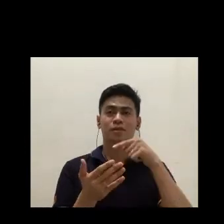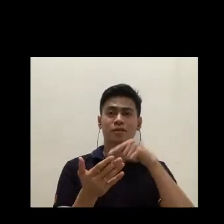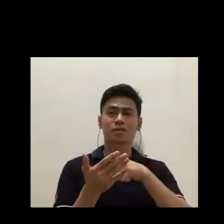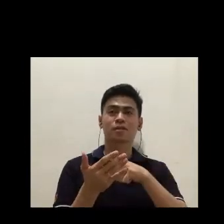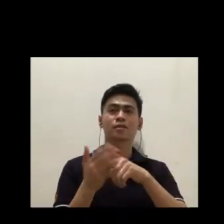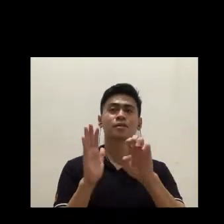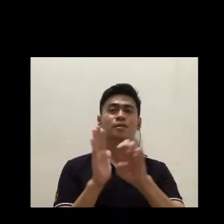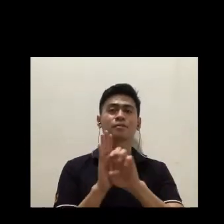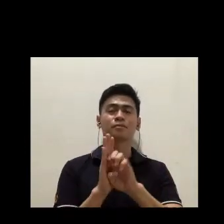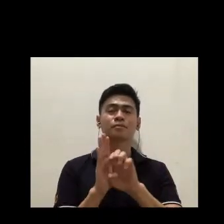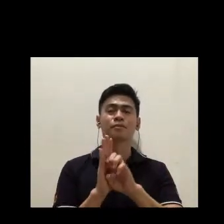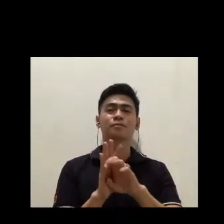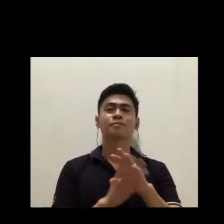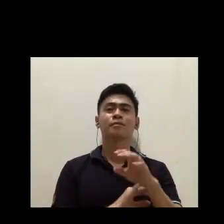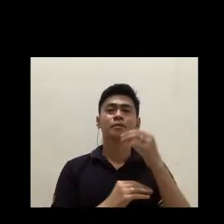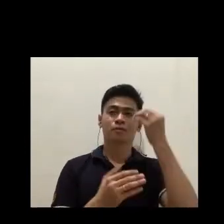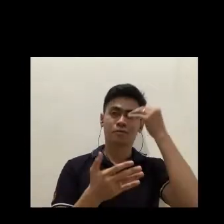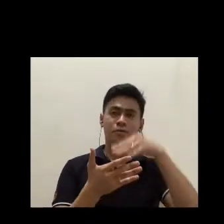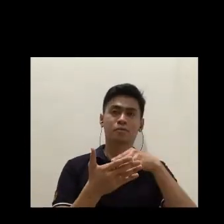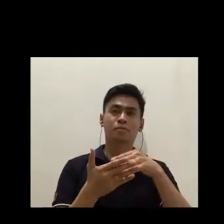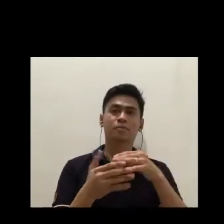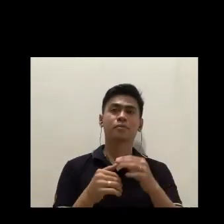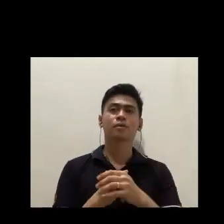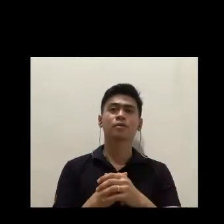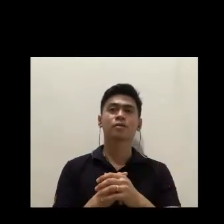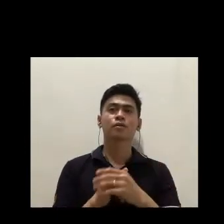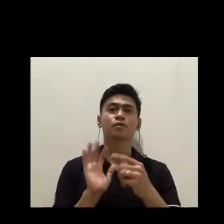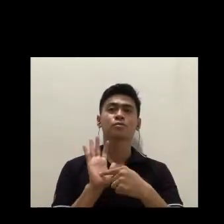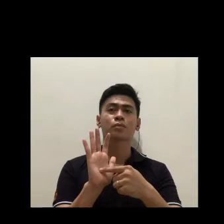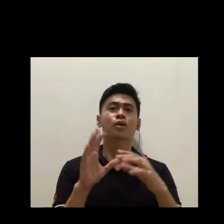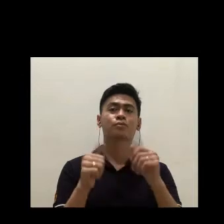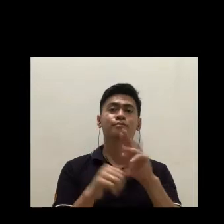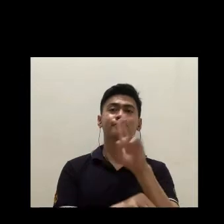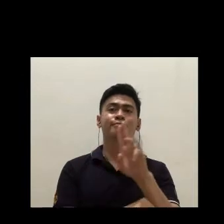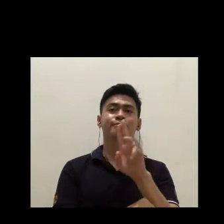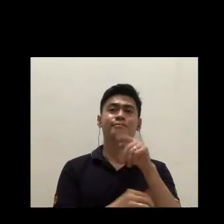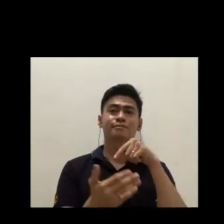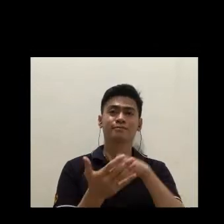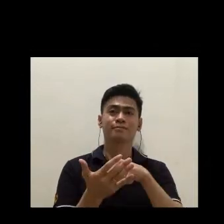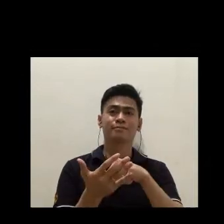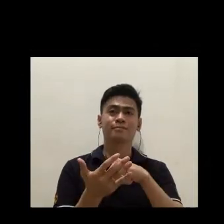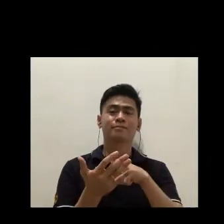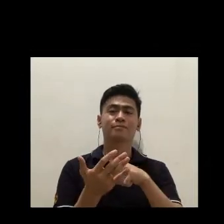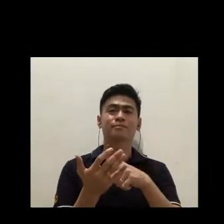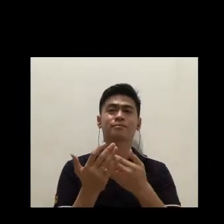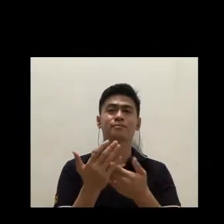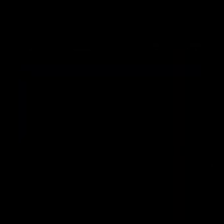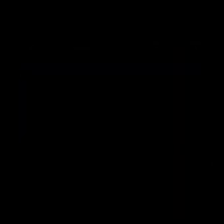And it has the description and instructions on how am I going to use it.